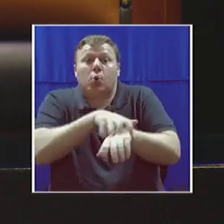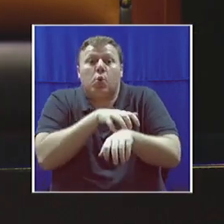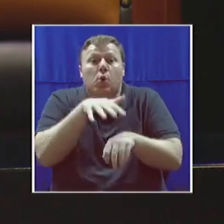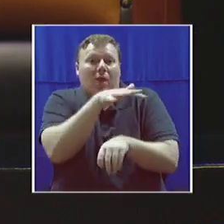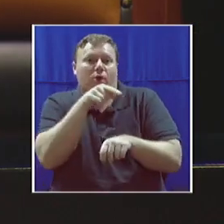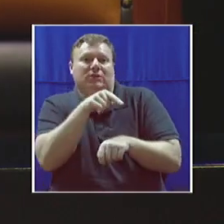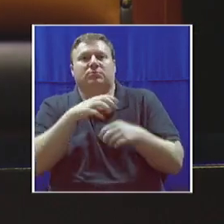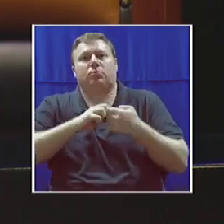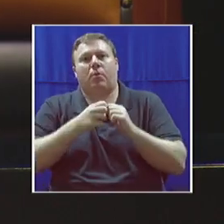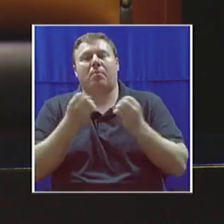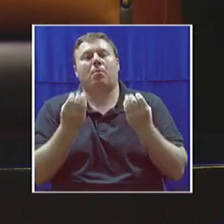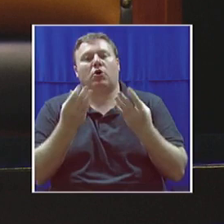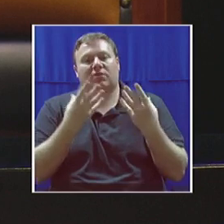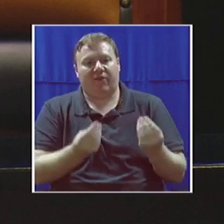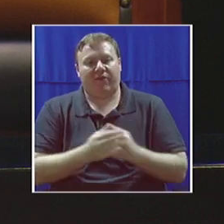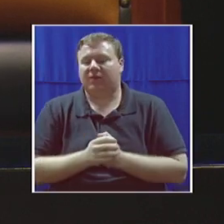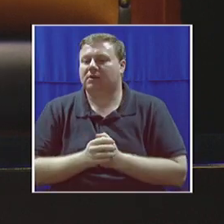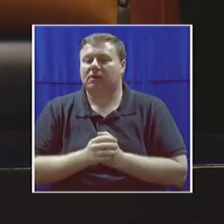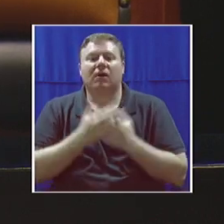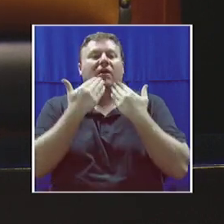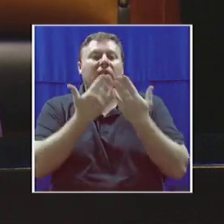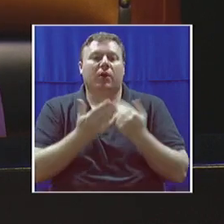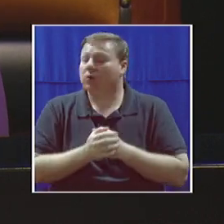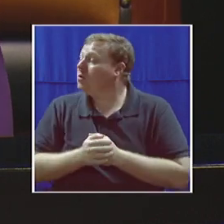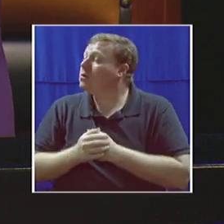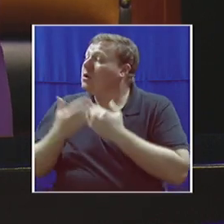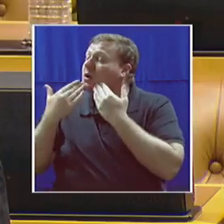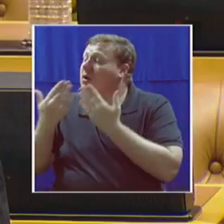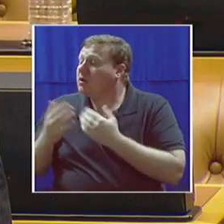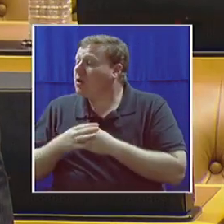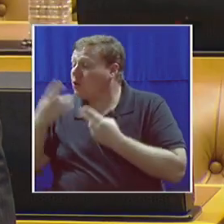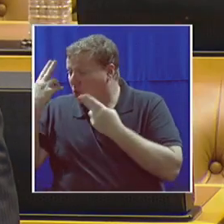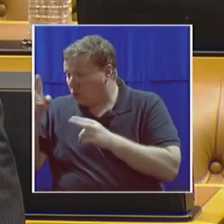you honorable member honorable H minister